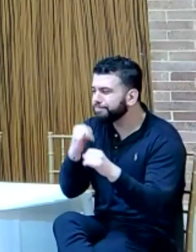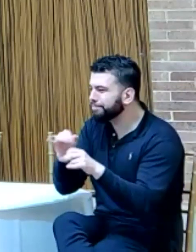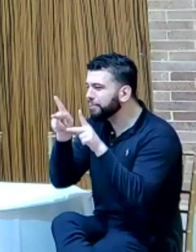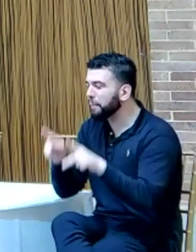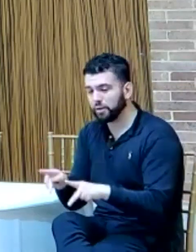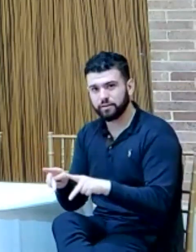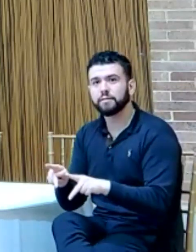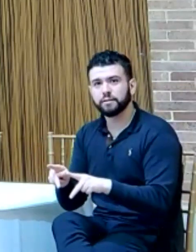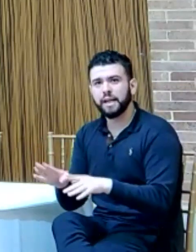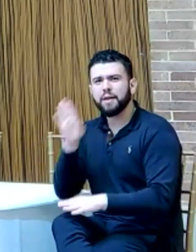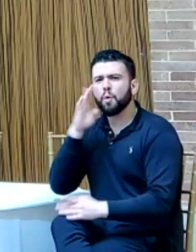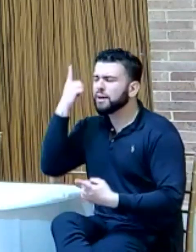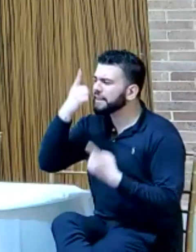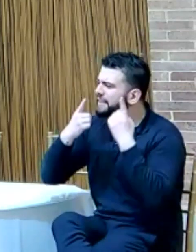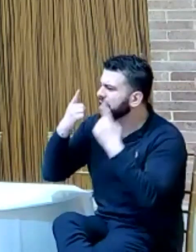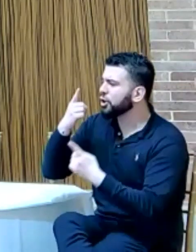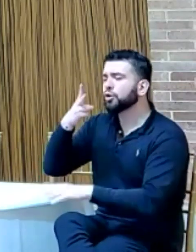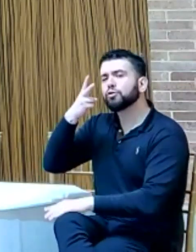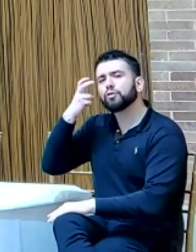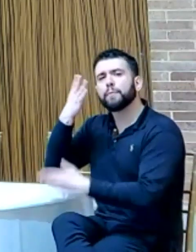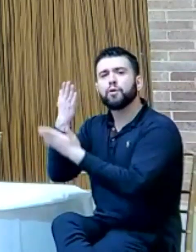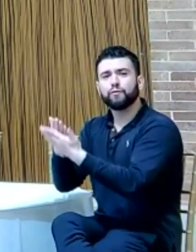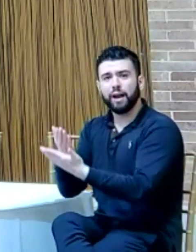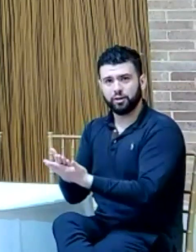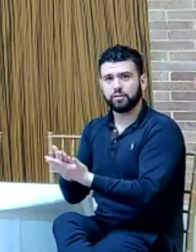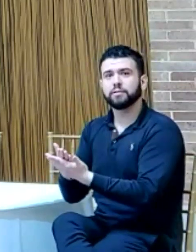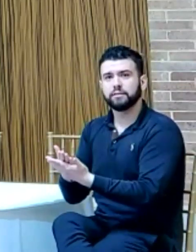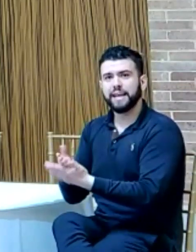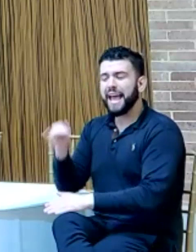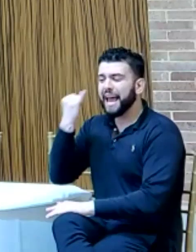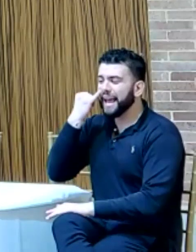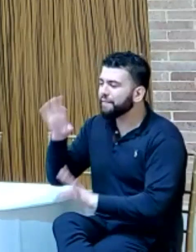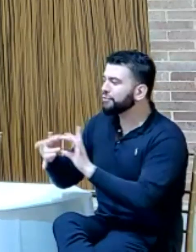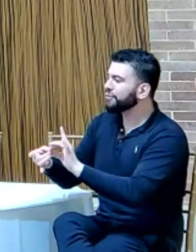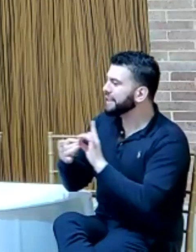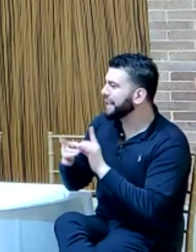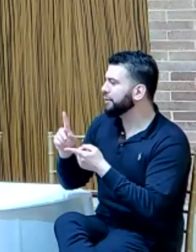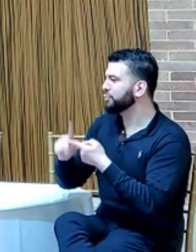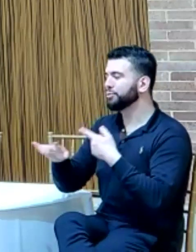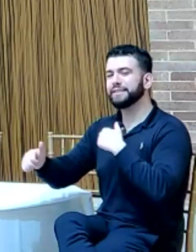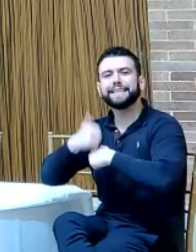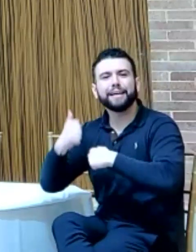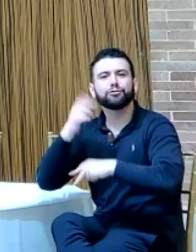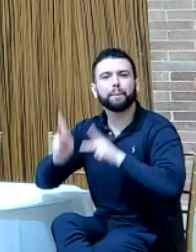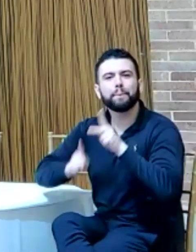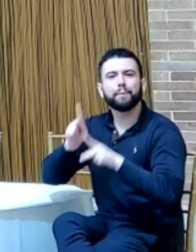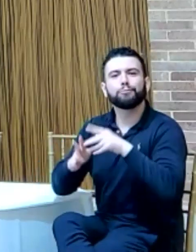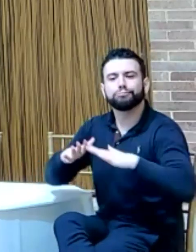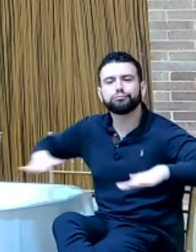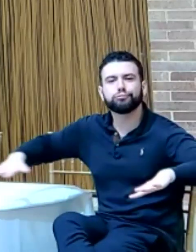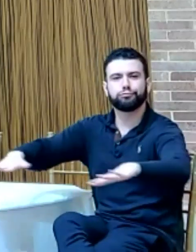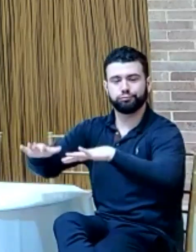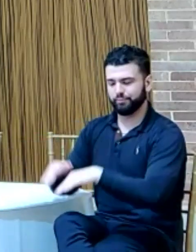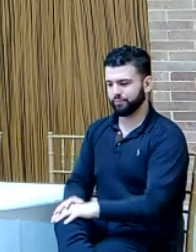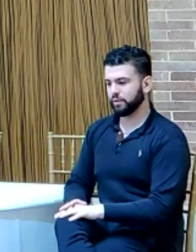criminal records that are relevant to to endangering the health and safety of staff and residents and also provide